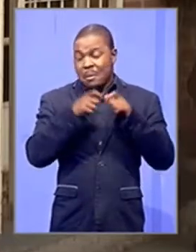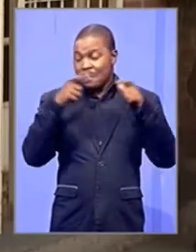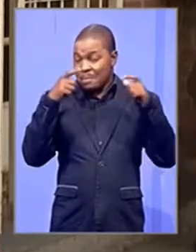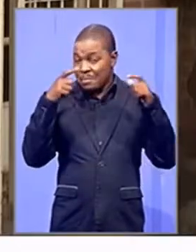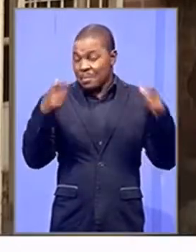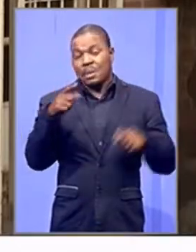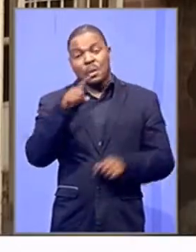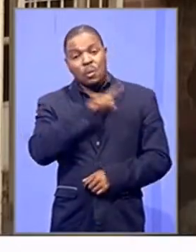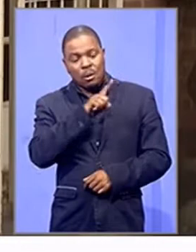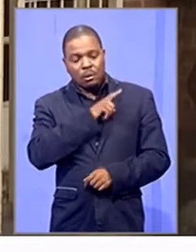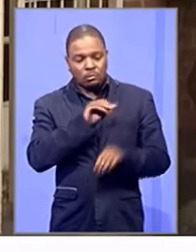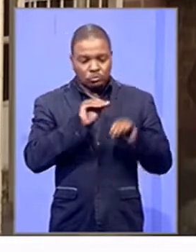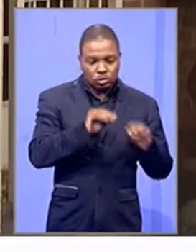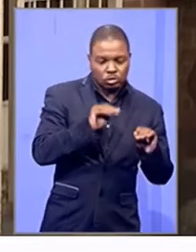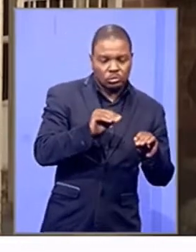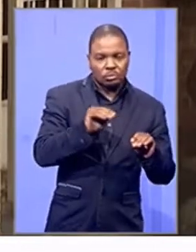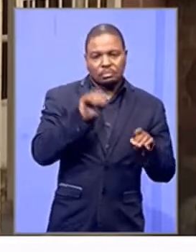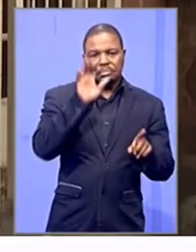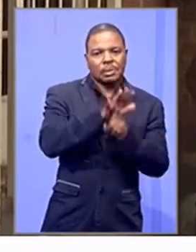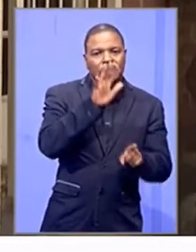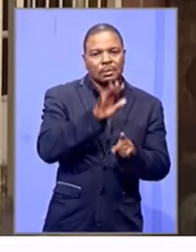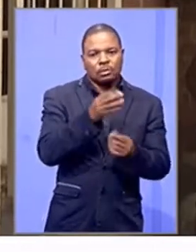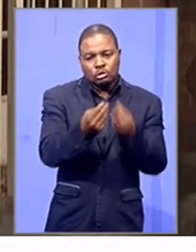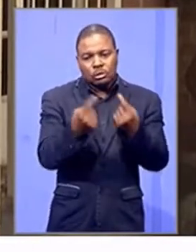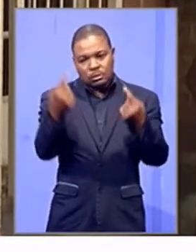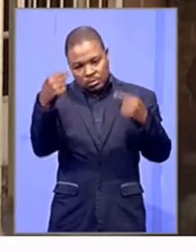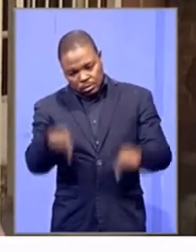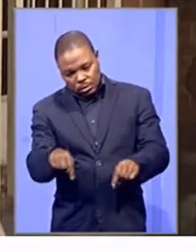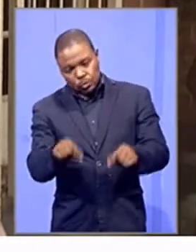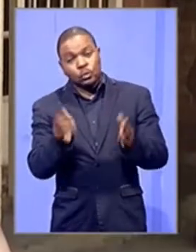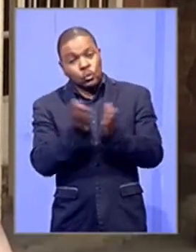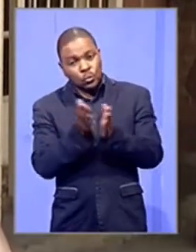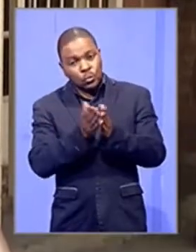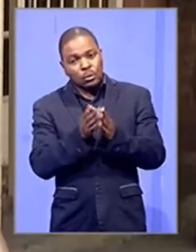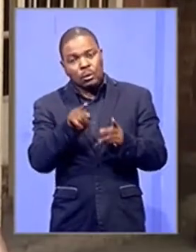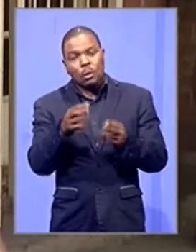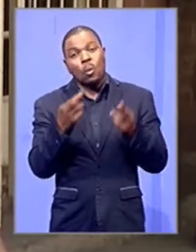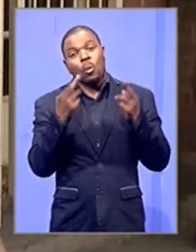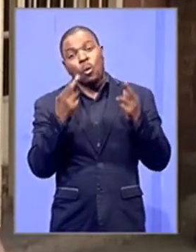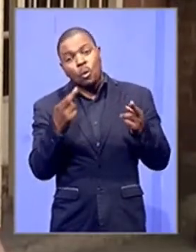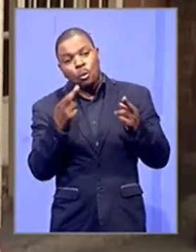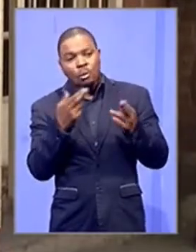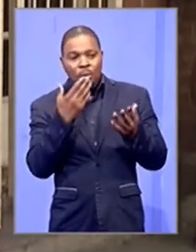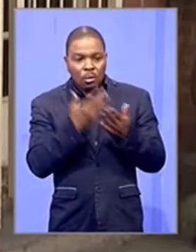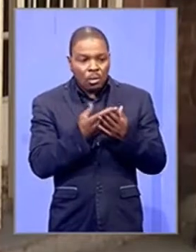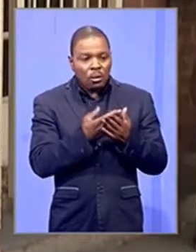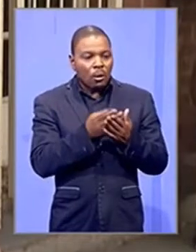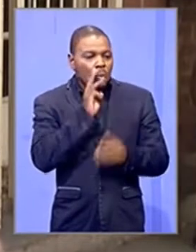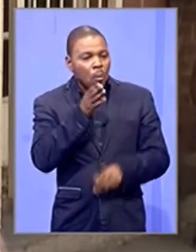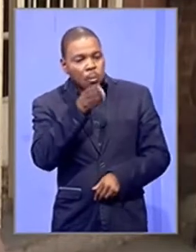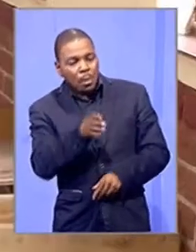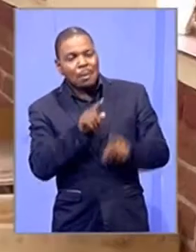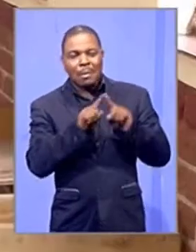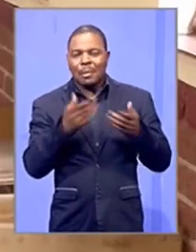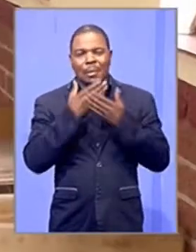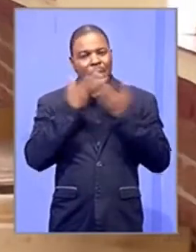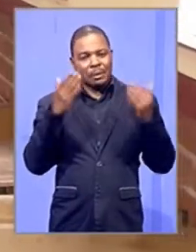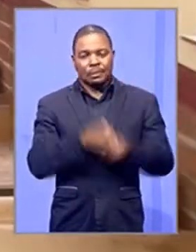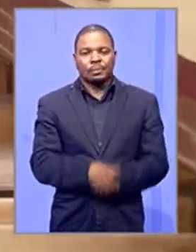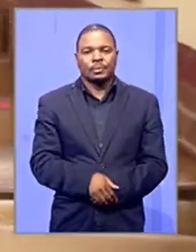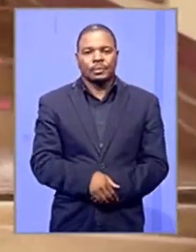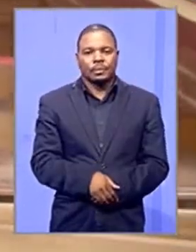affecta dithuto tsa bana, ba tla every day ba lebeletse gore go tla be ba itlhetse go na le metsi ba tha gona metsi.